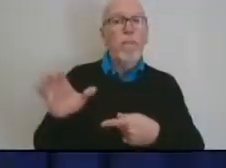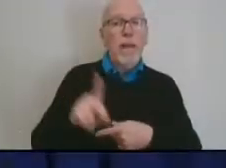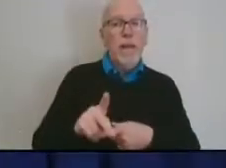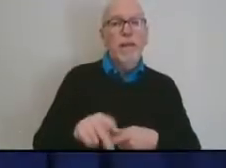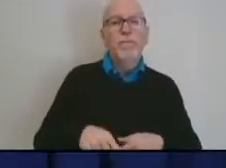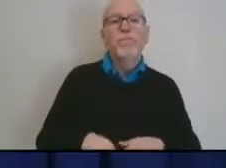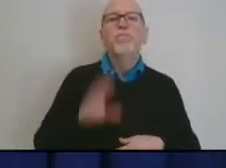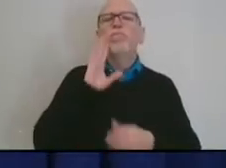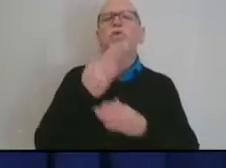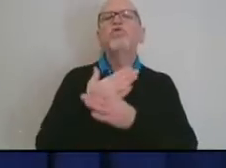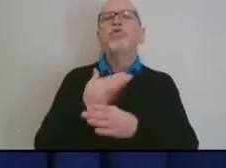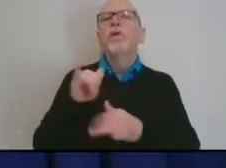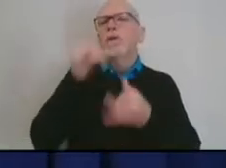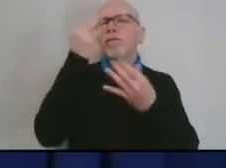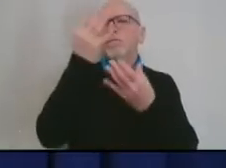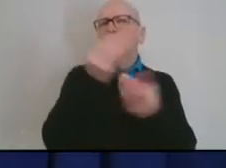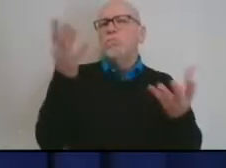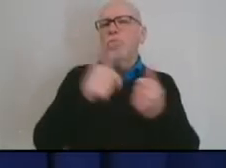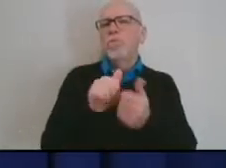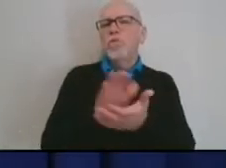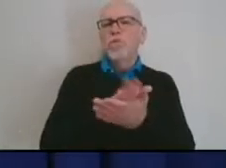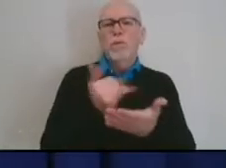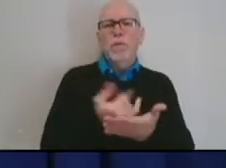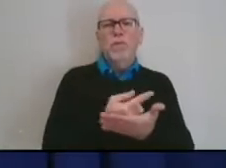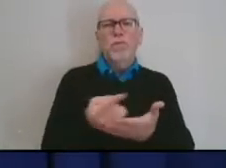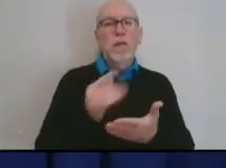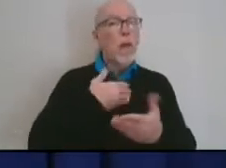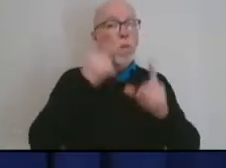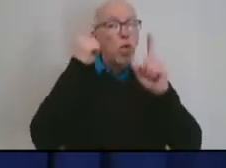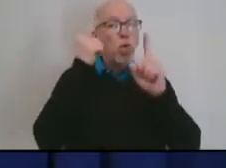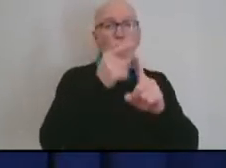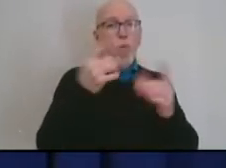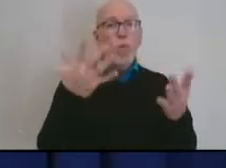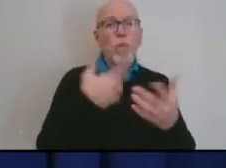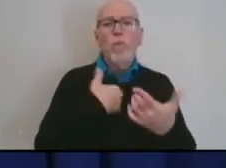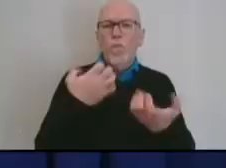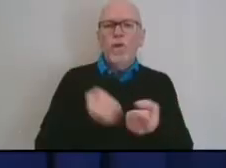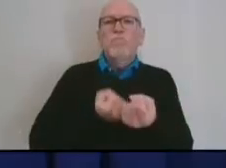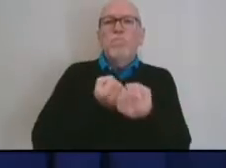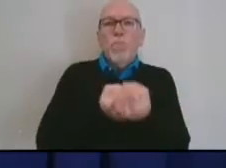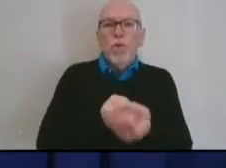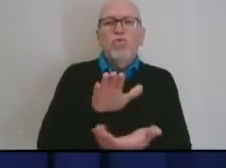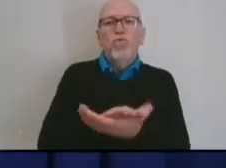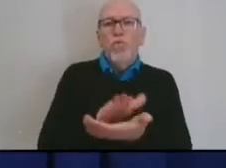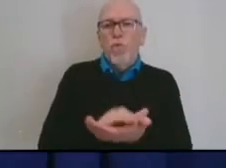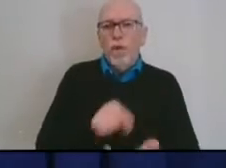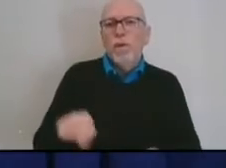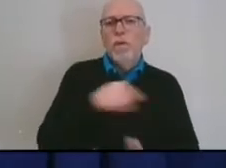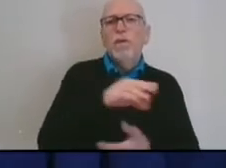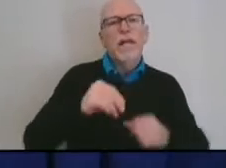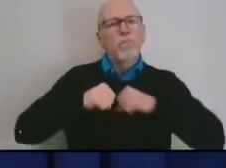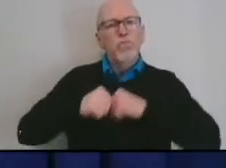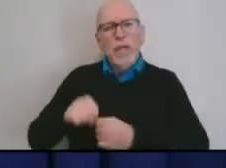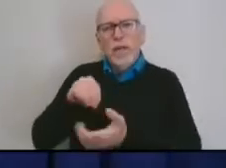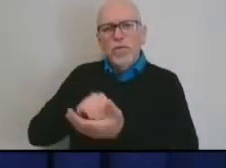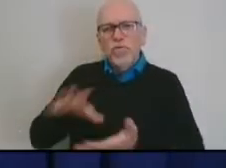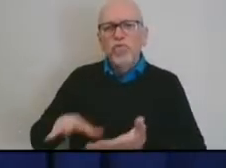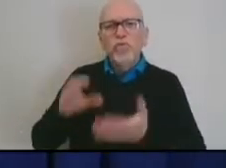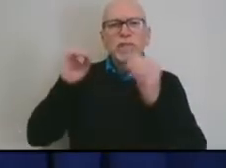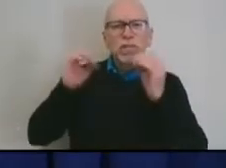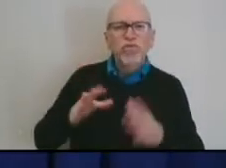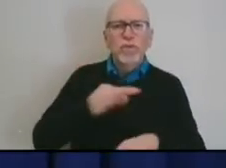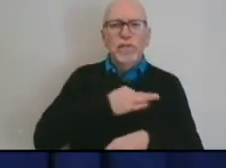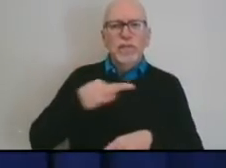guidance with our schools this week. Our goal throughout this pandemic has been to support our schools and protect our students, teachers, and staff as